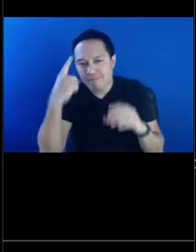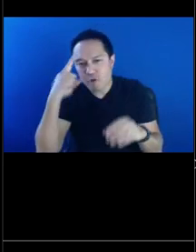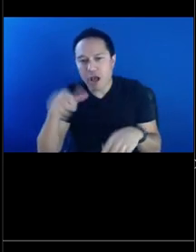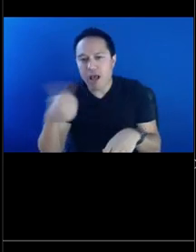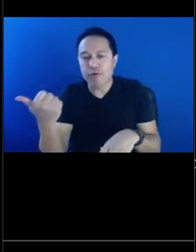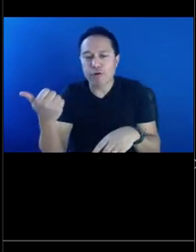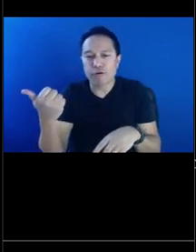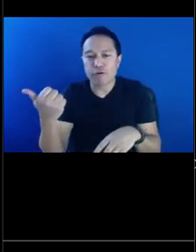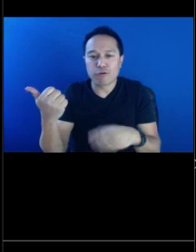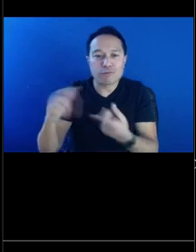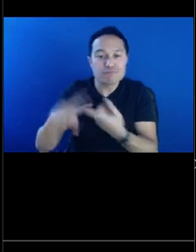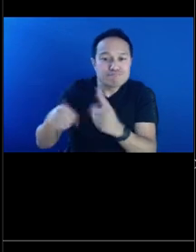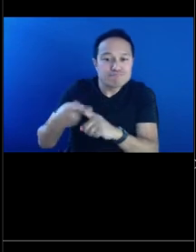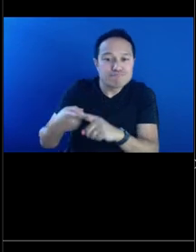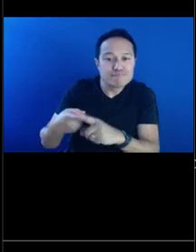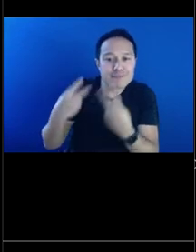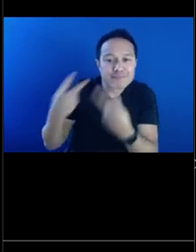with.